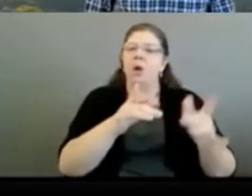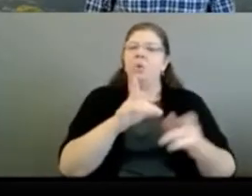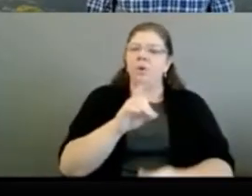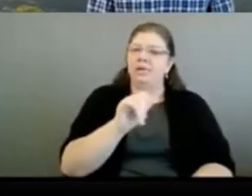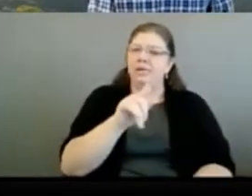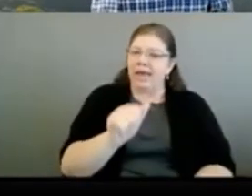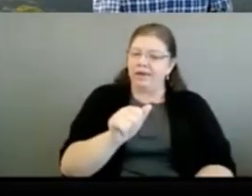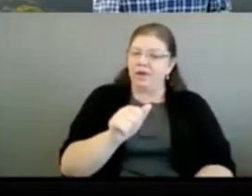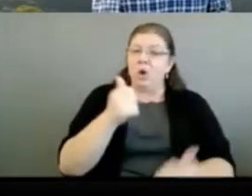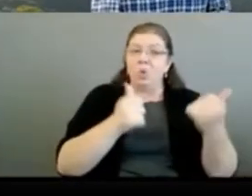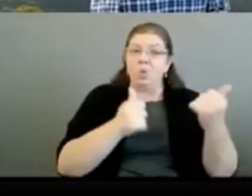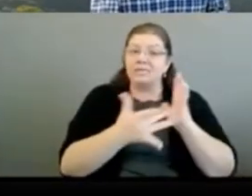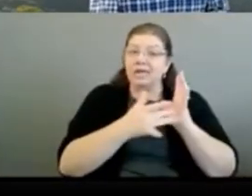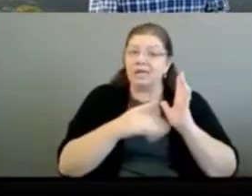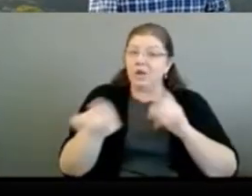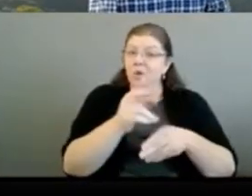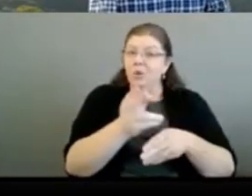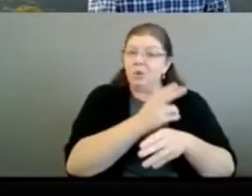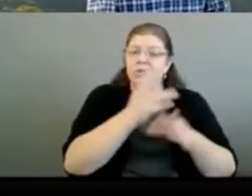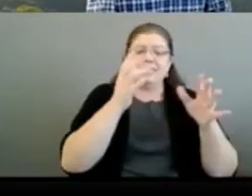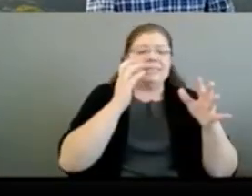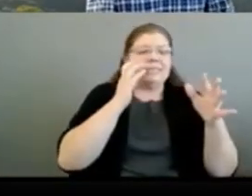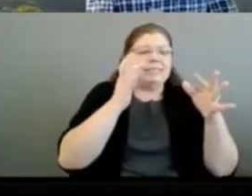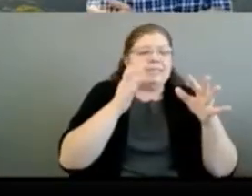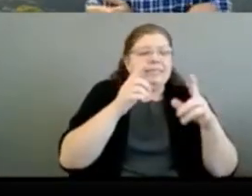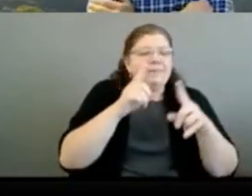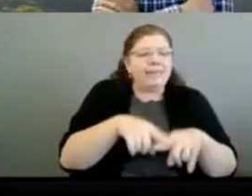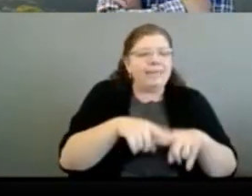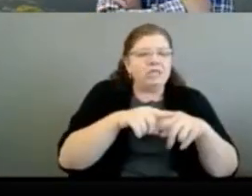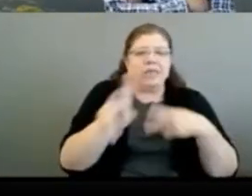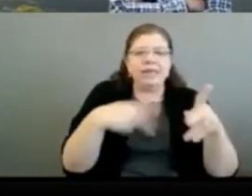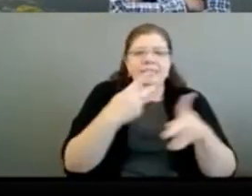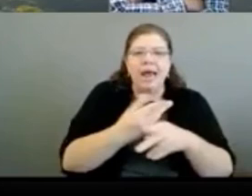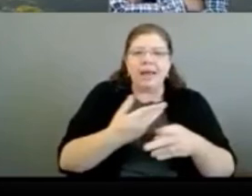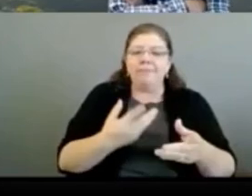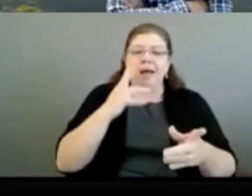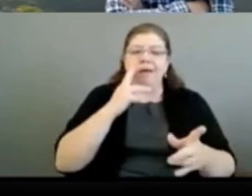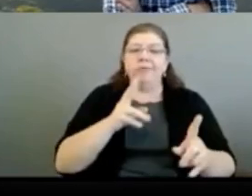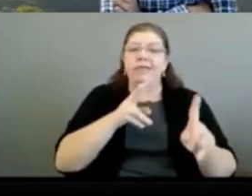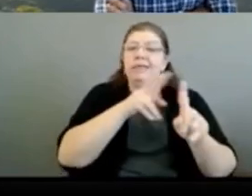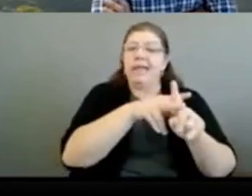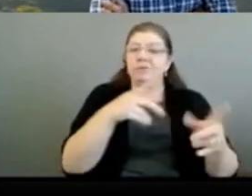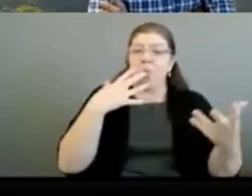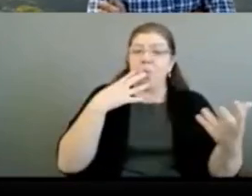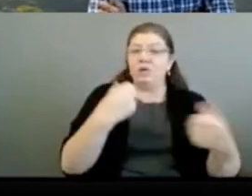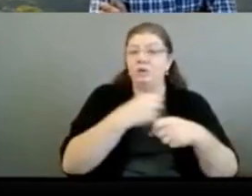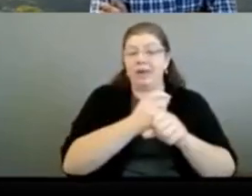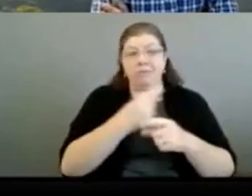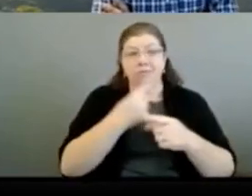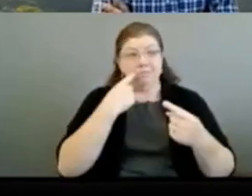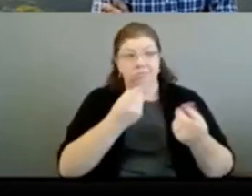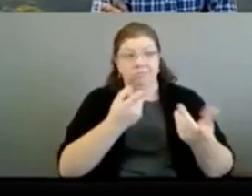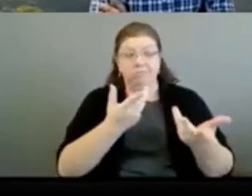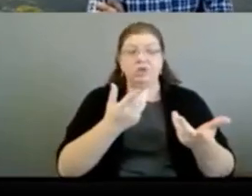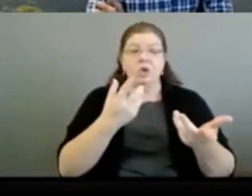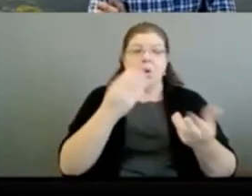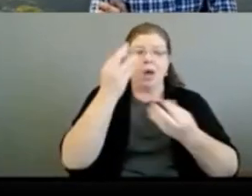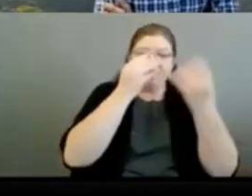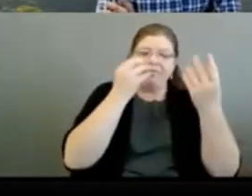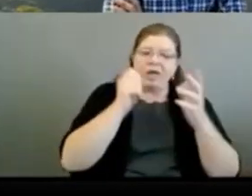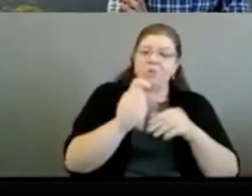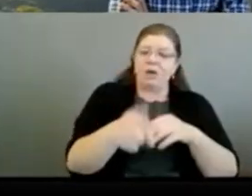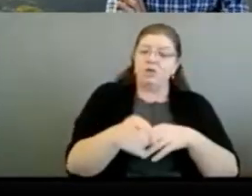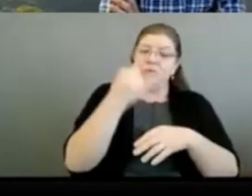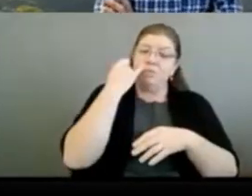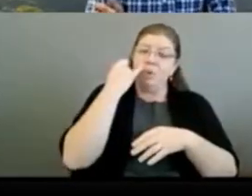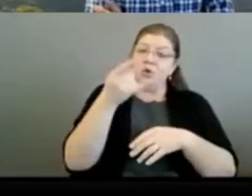choose depends on the kinds of claims that you want to make. So just another of these kind of reflection questions. If you were in a class